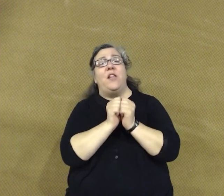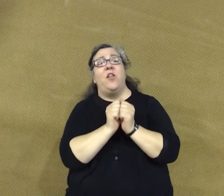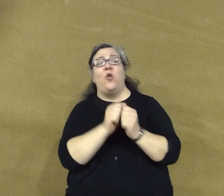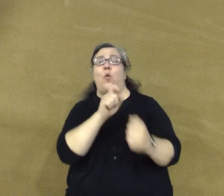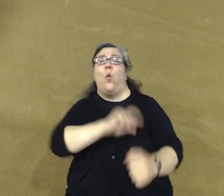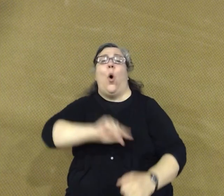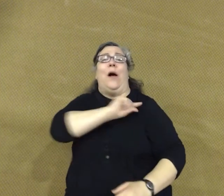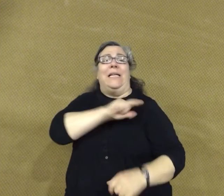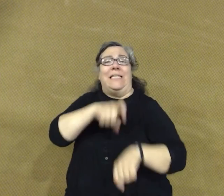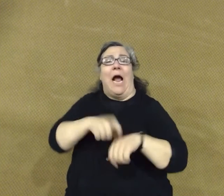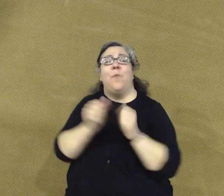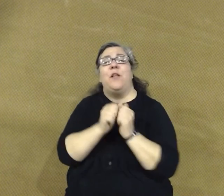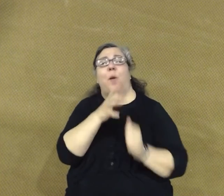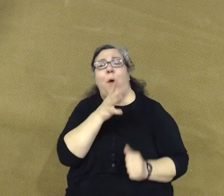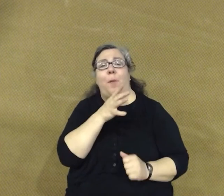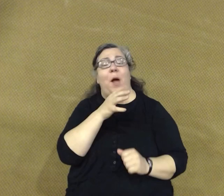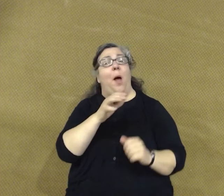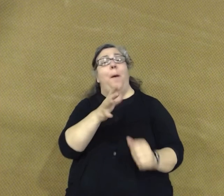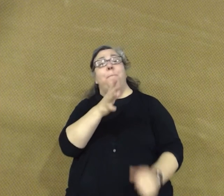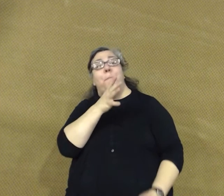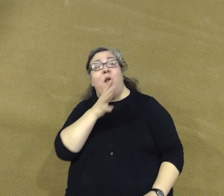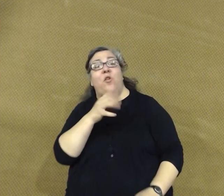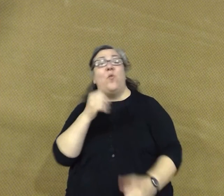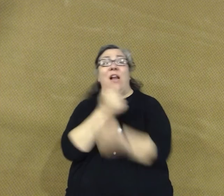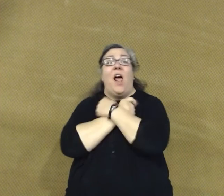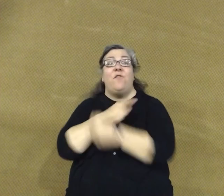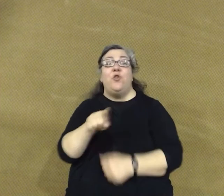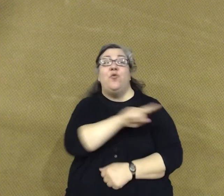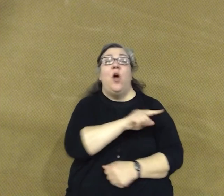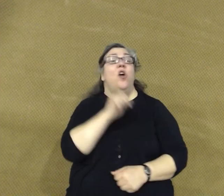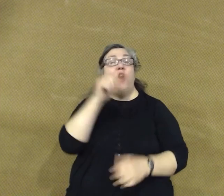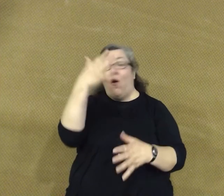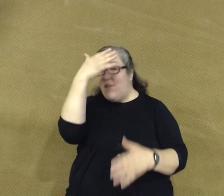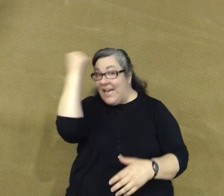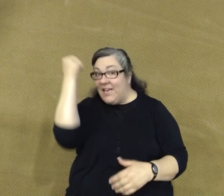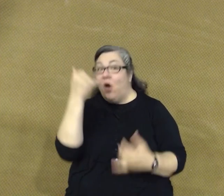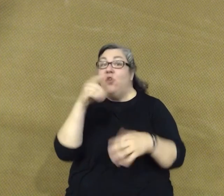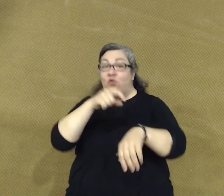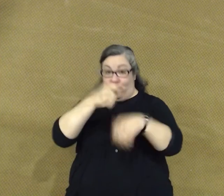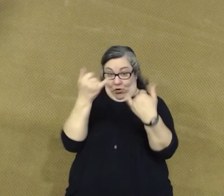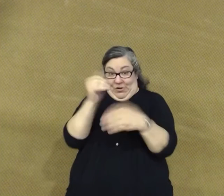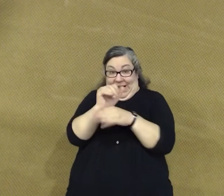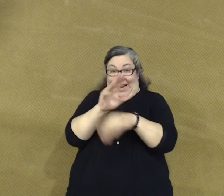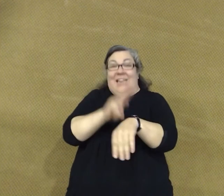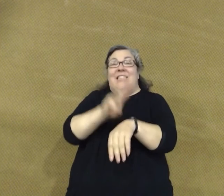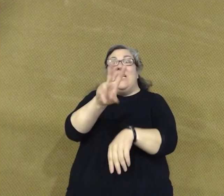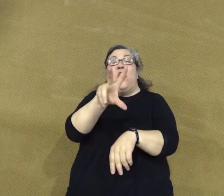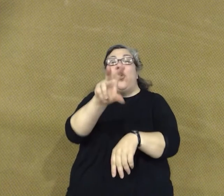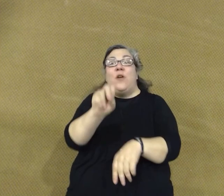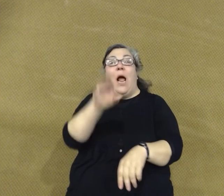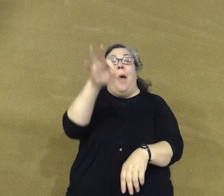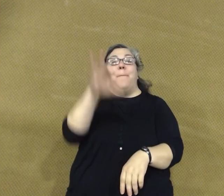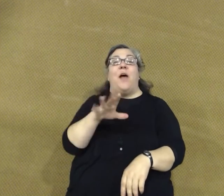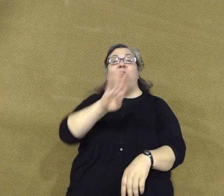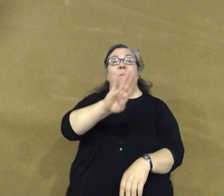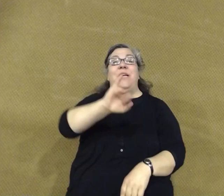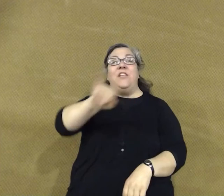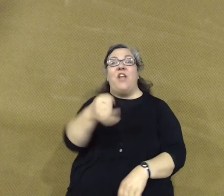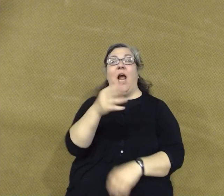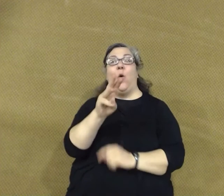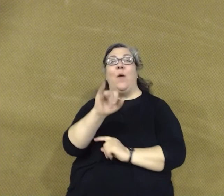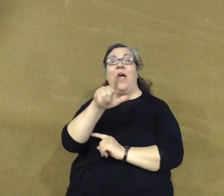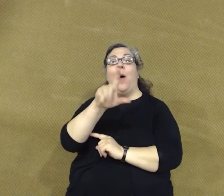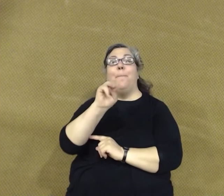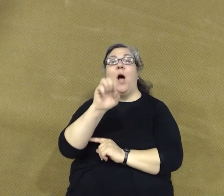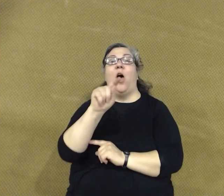with your mom. Mothers, we love you. Don't forget tonight, join us back at 6:30. Evangelist Pastor B.J. Wilmoth will be